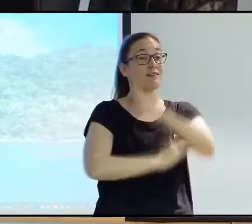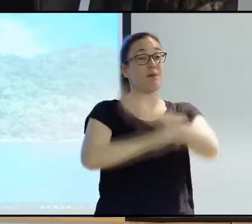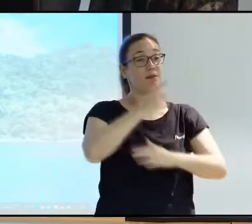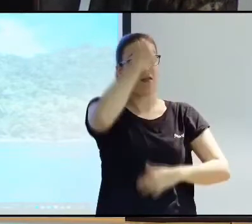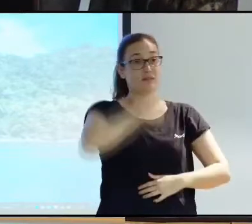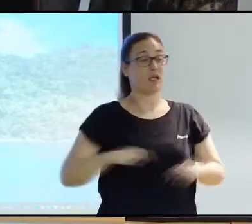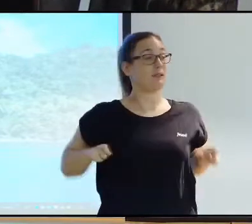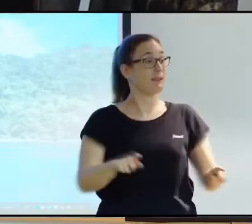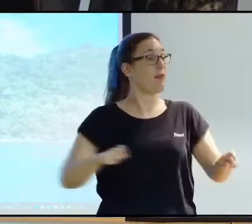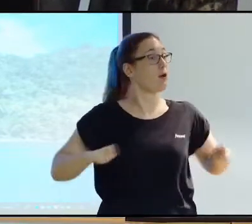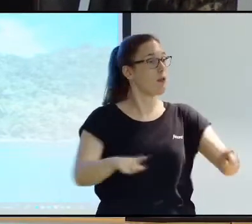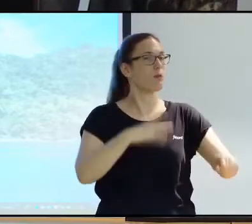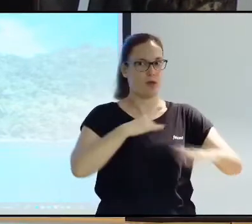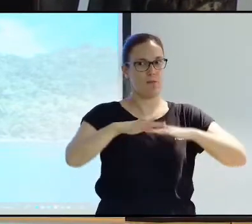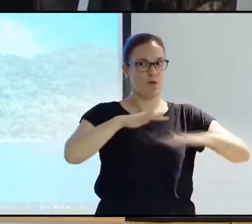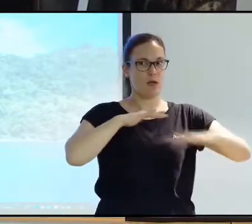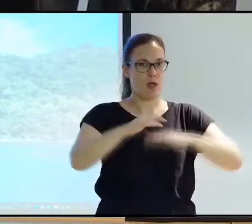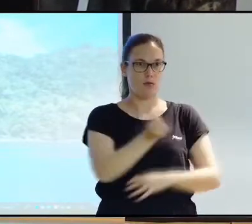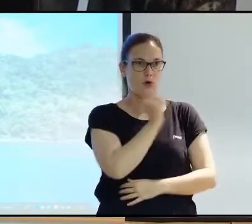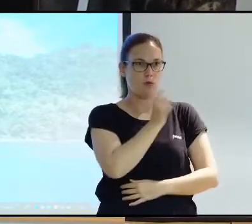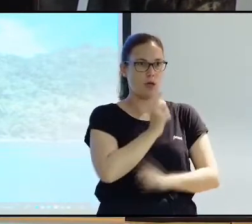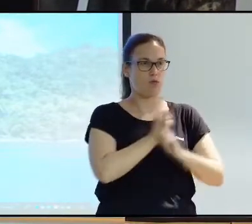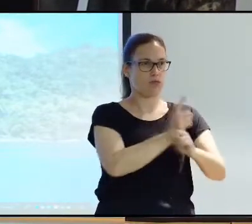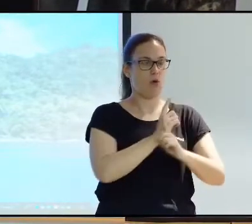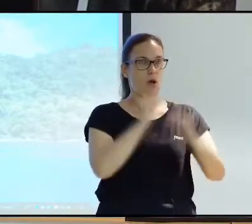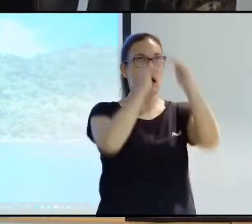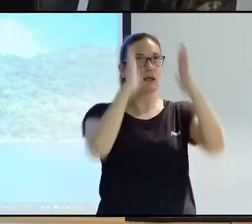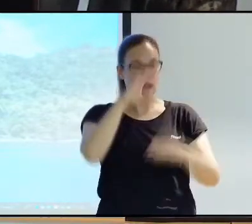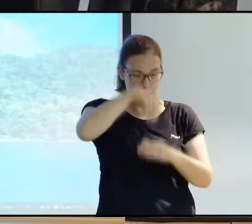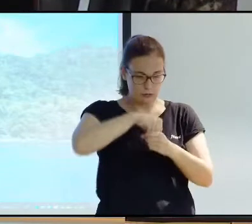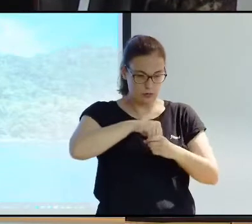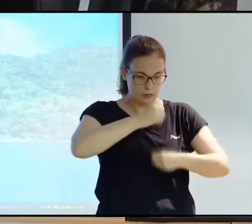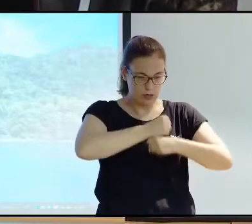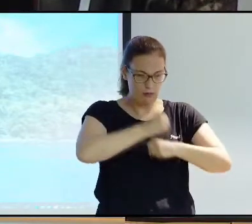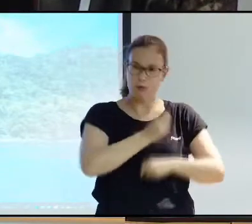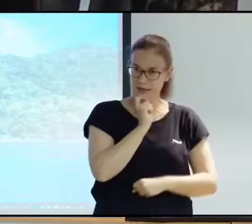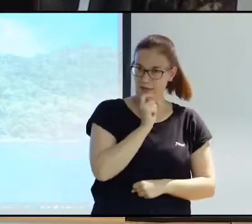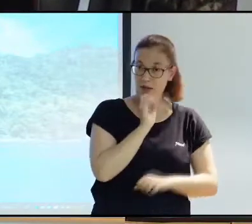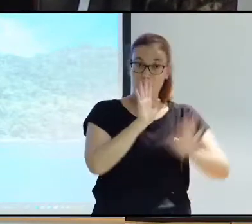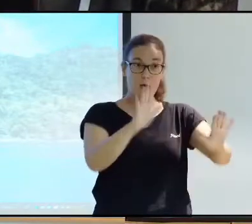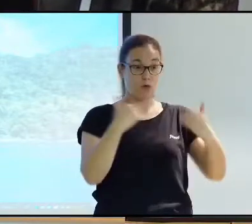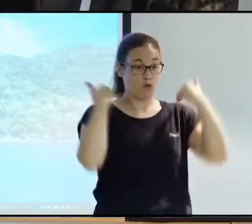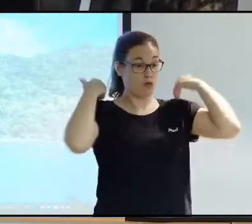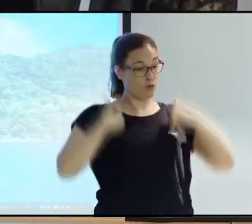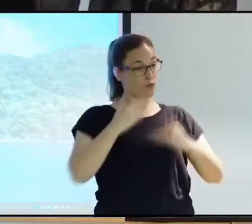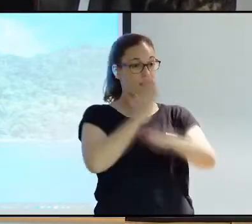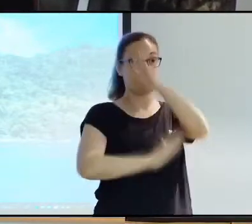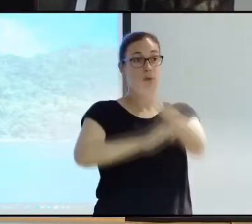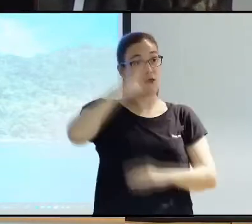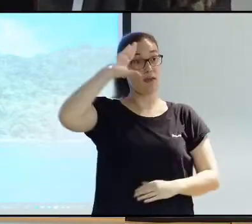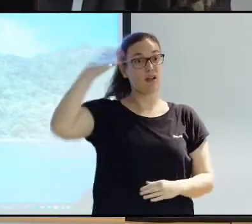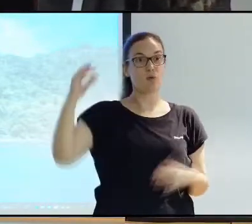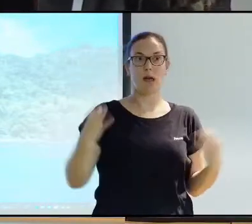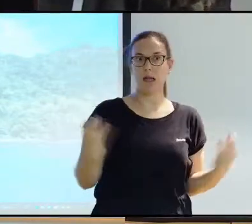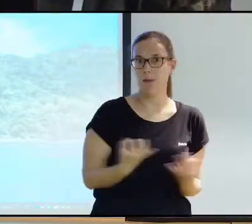are in wheelchairs, but sometimes it's hard for a person like me to move about the city. But I have